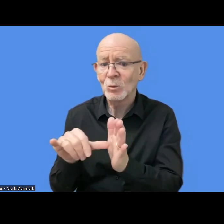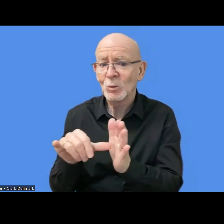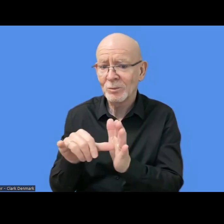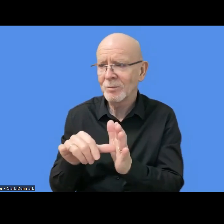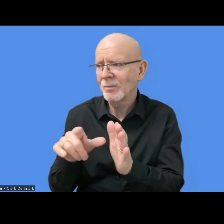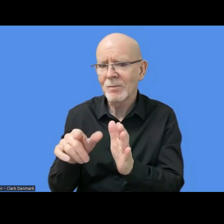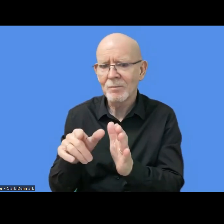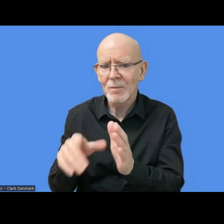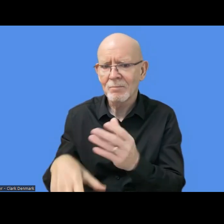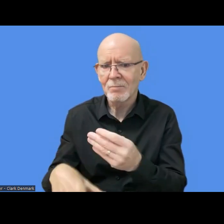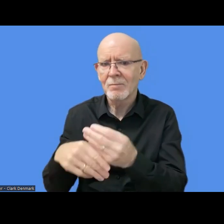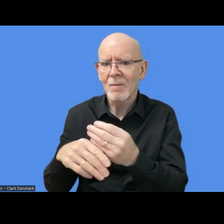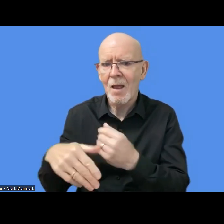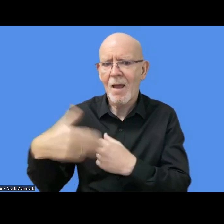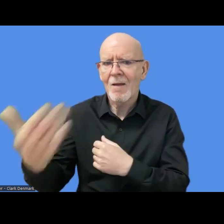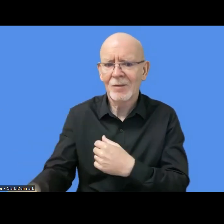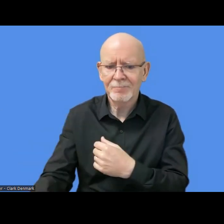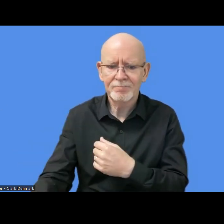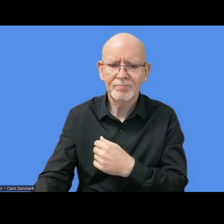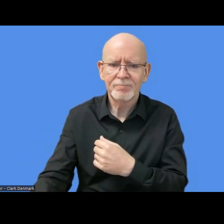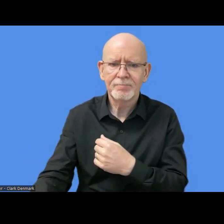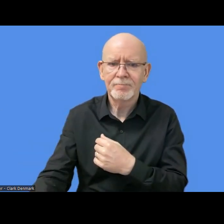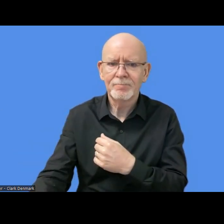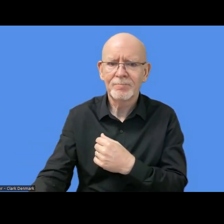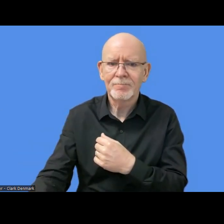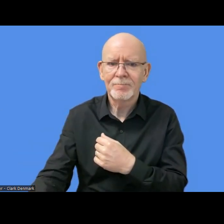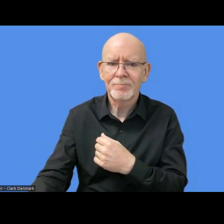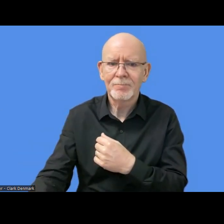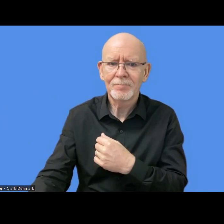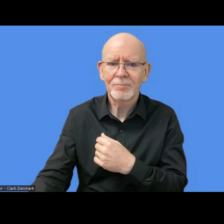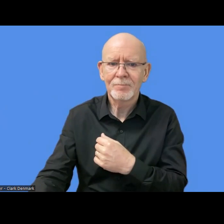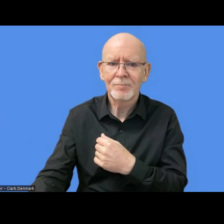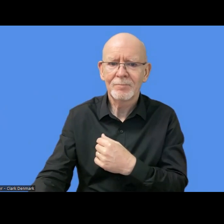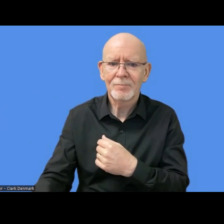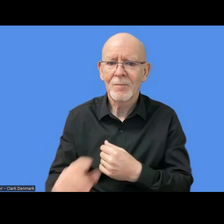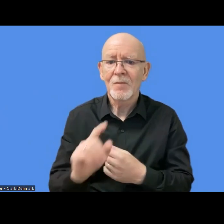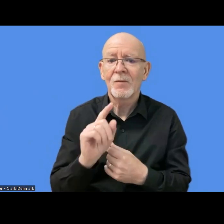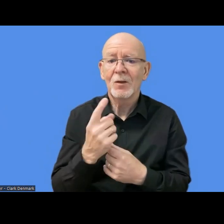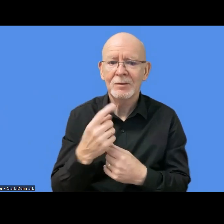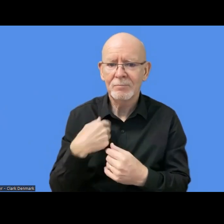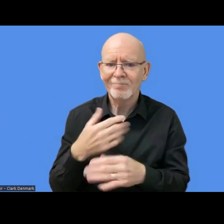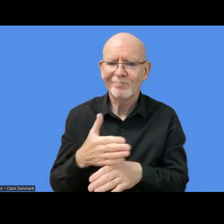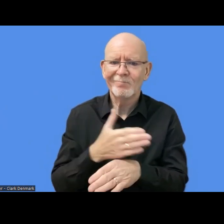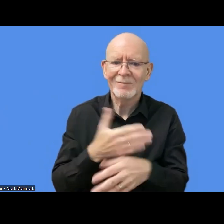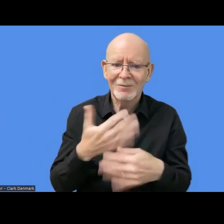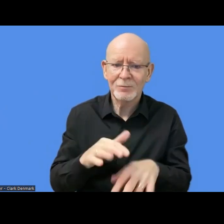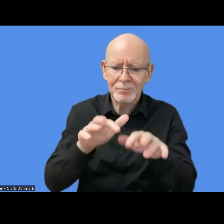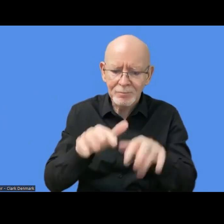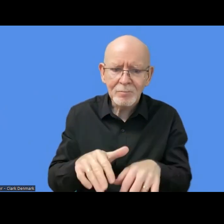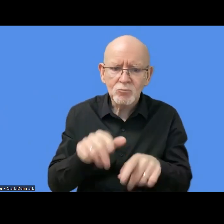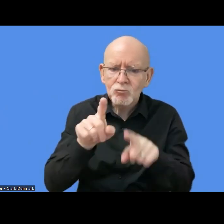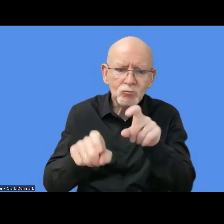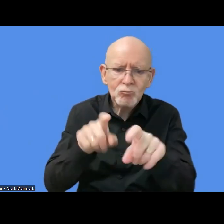who you are, who you represent, and whether you already had any engagement with the